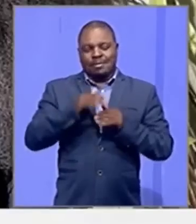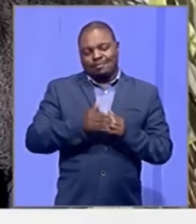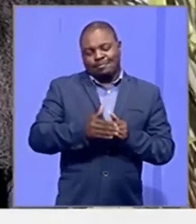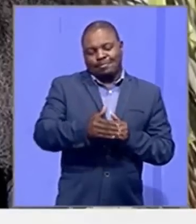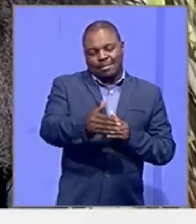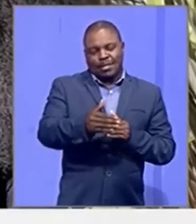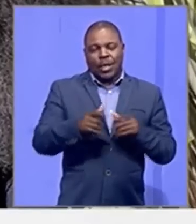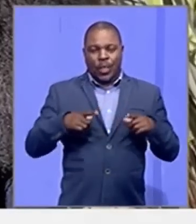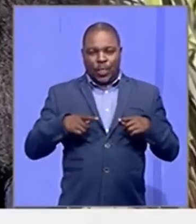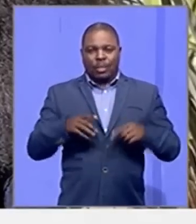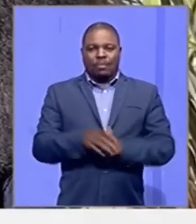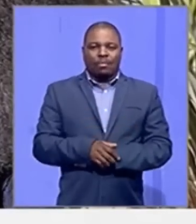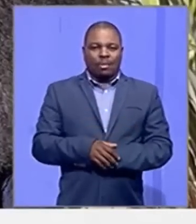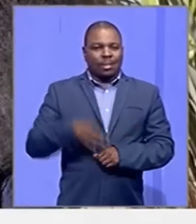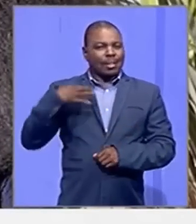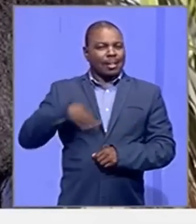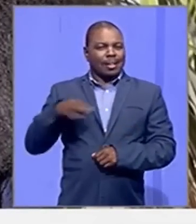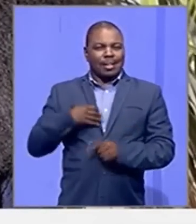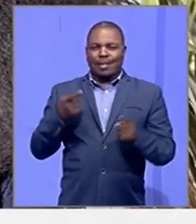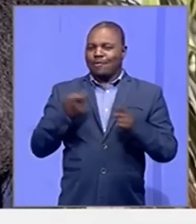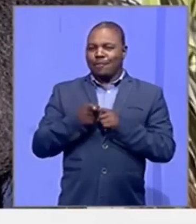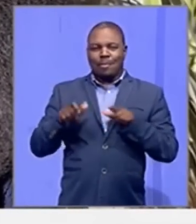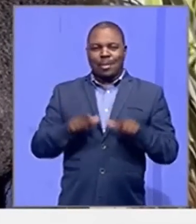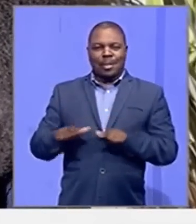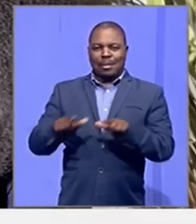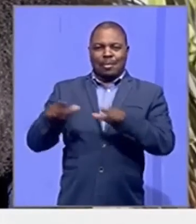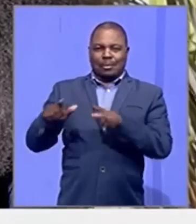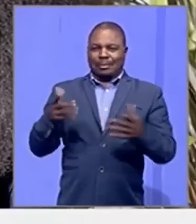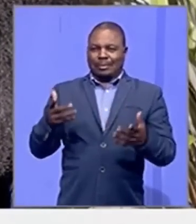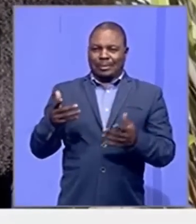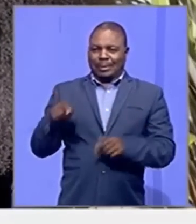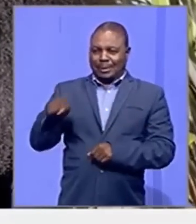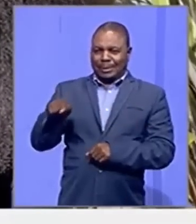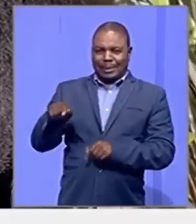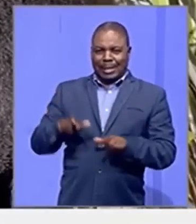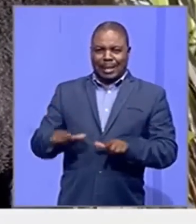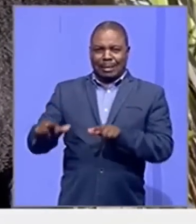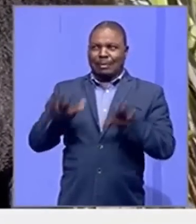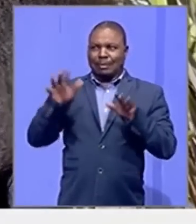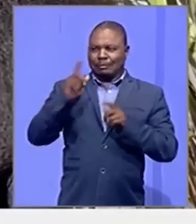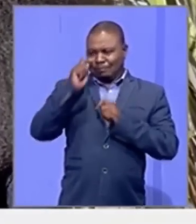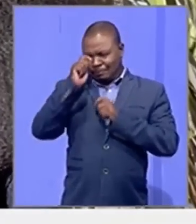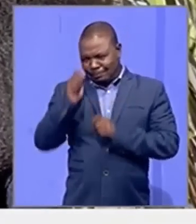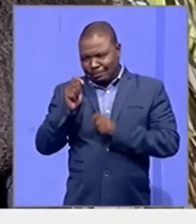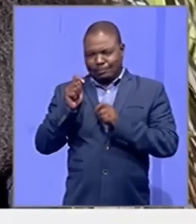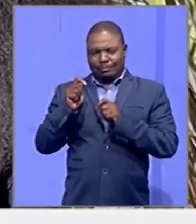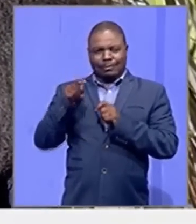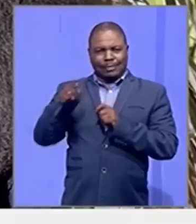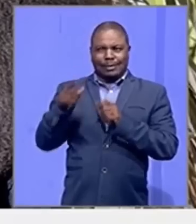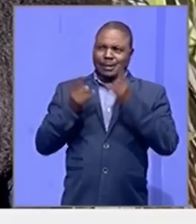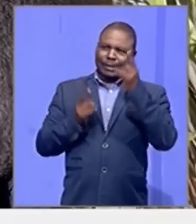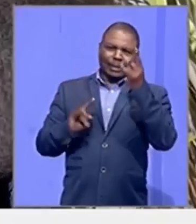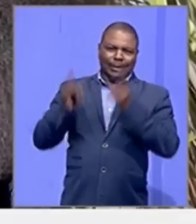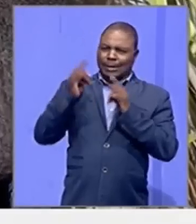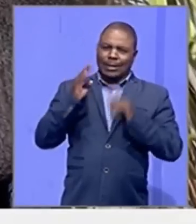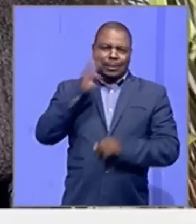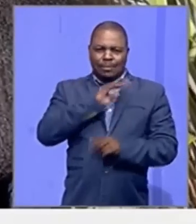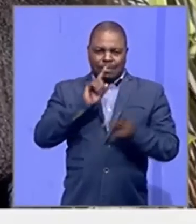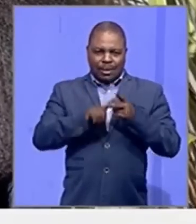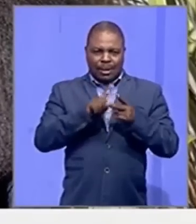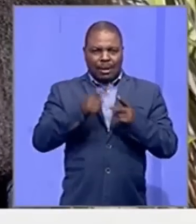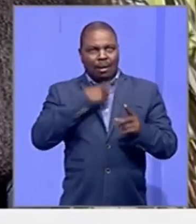A girl coming from Limpopo, which is not a very highly recognized city, and being able